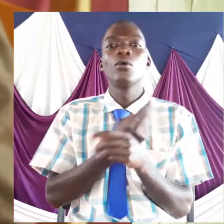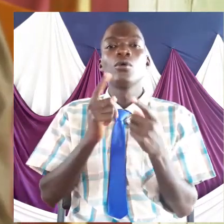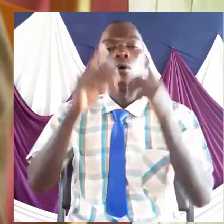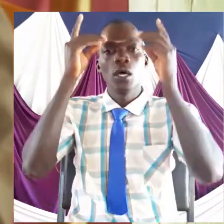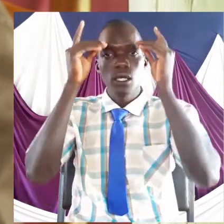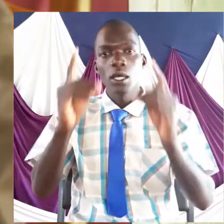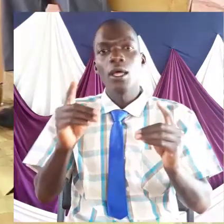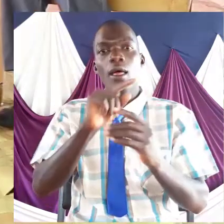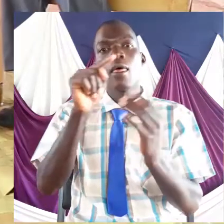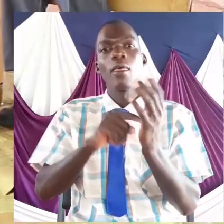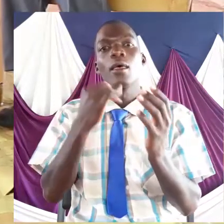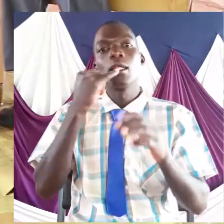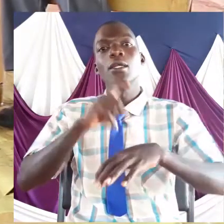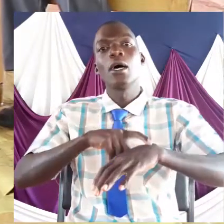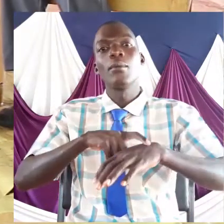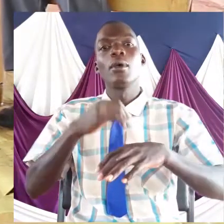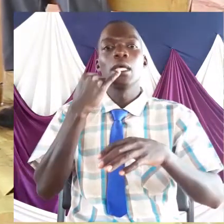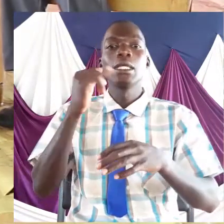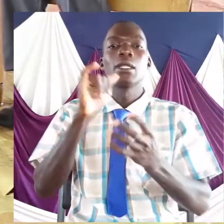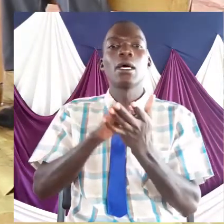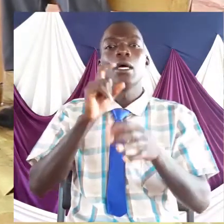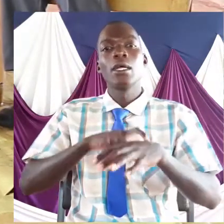decide that this is a type and this is not a type?